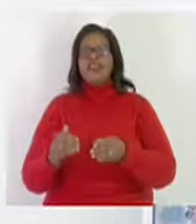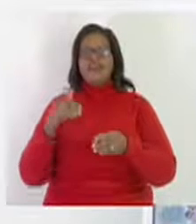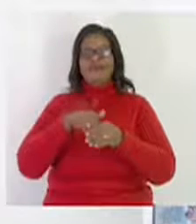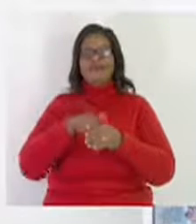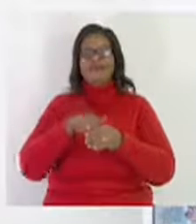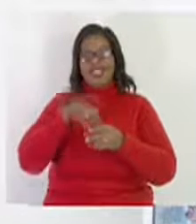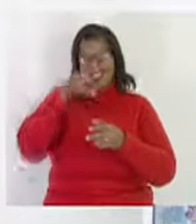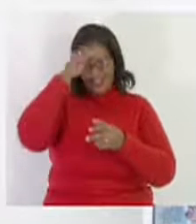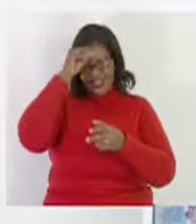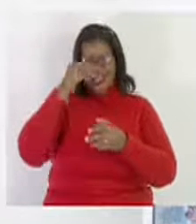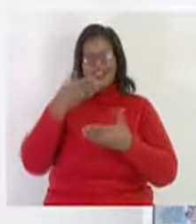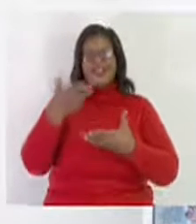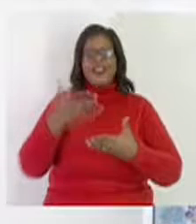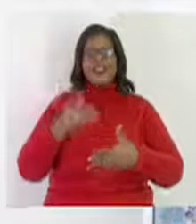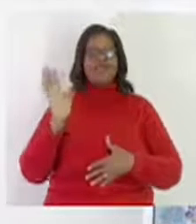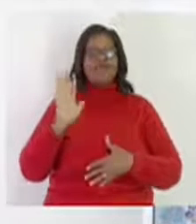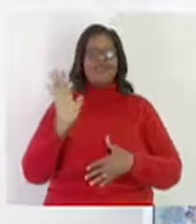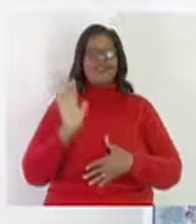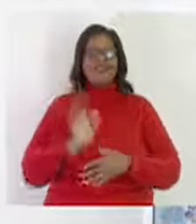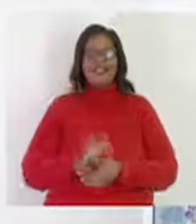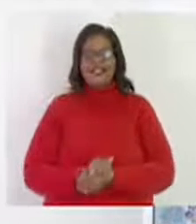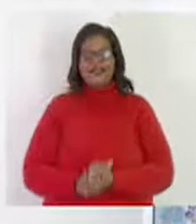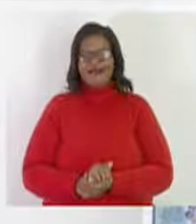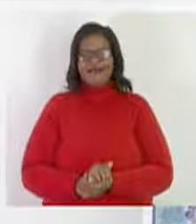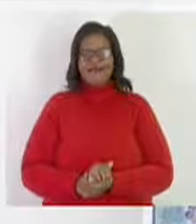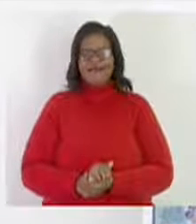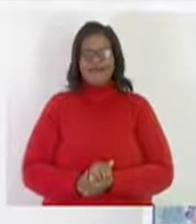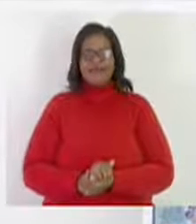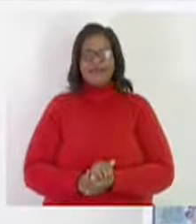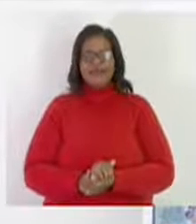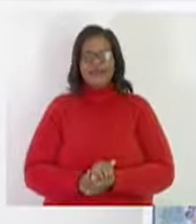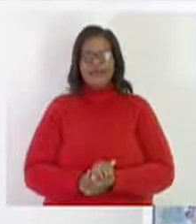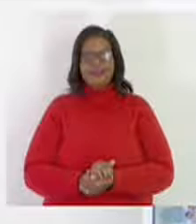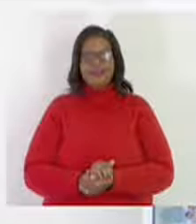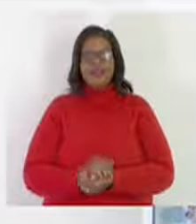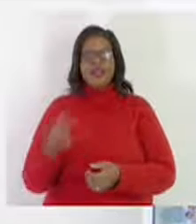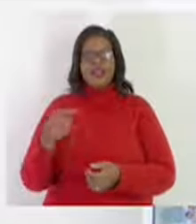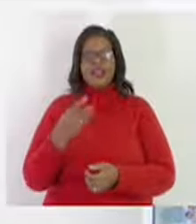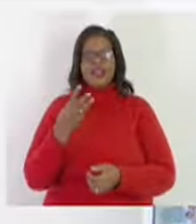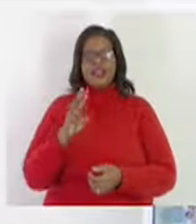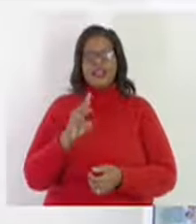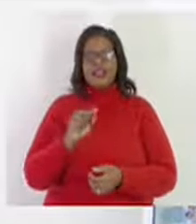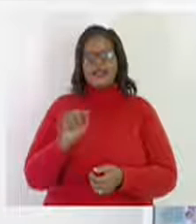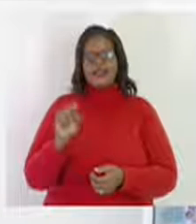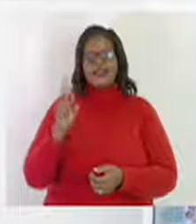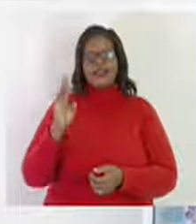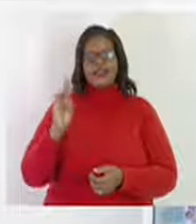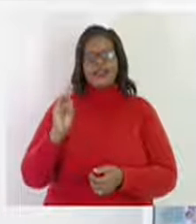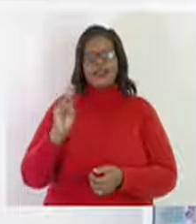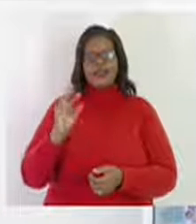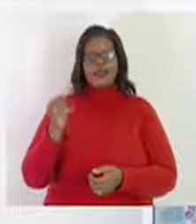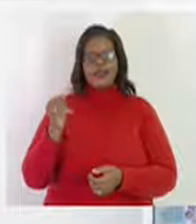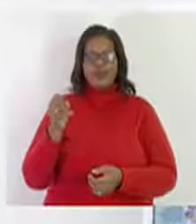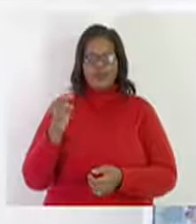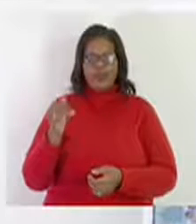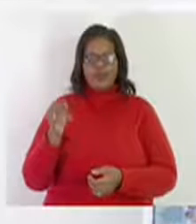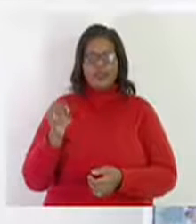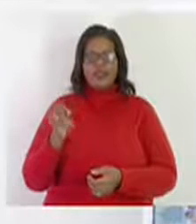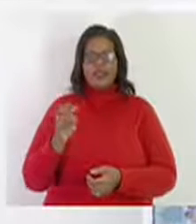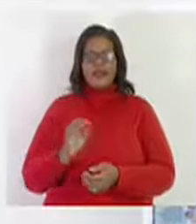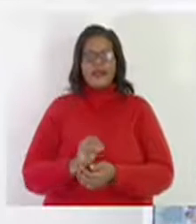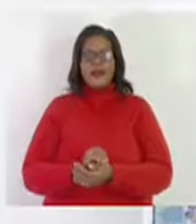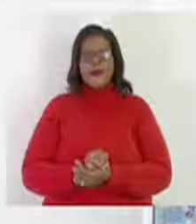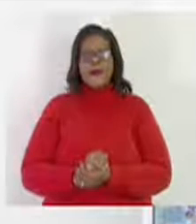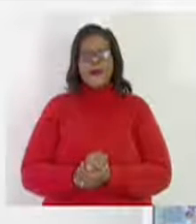Pomwene. Welcome, Pomwene. We are grade 6 and 7 mathematics, and